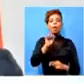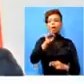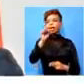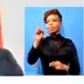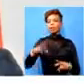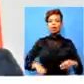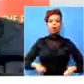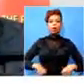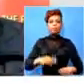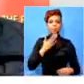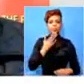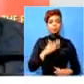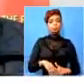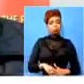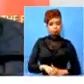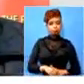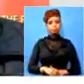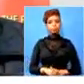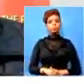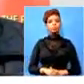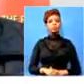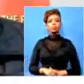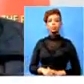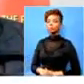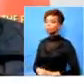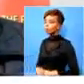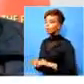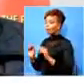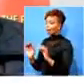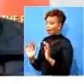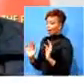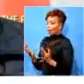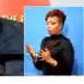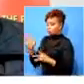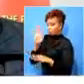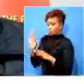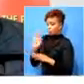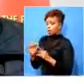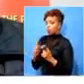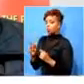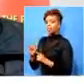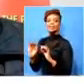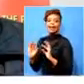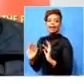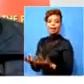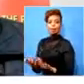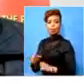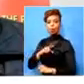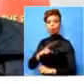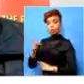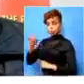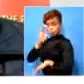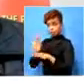elements. And how exactly do you plan on doing that? If you're fighting from within, again, you seem